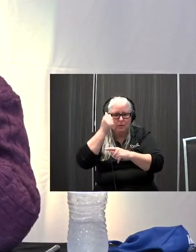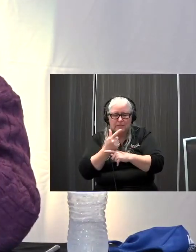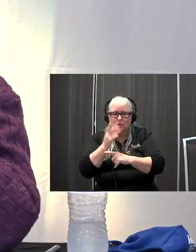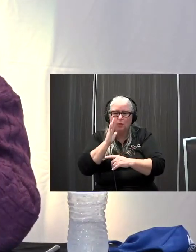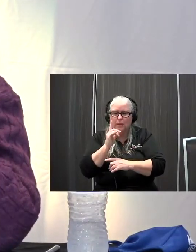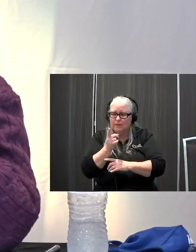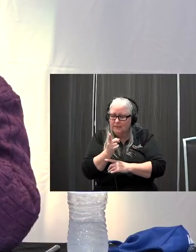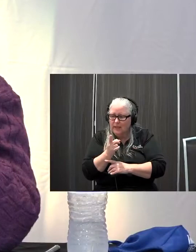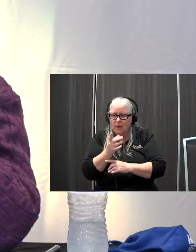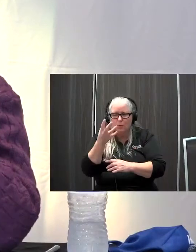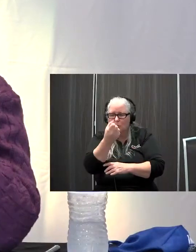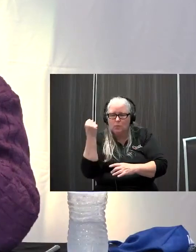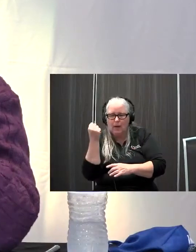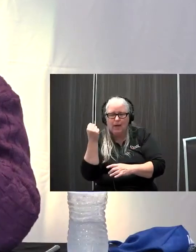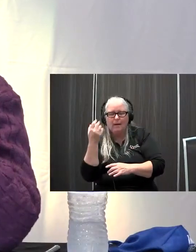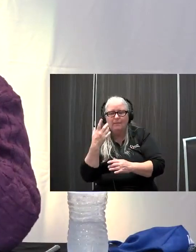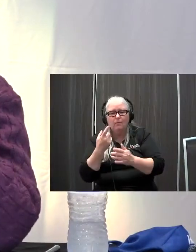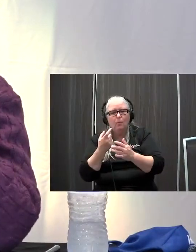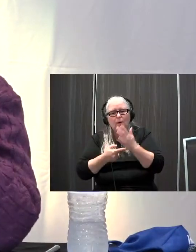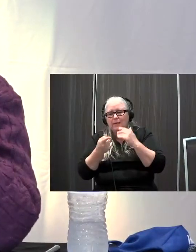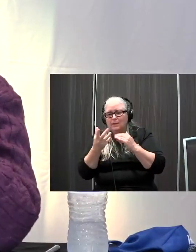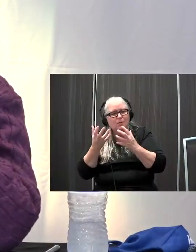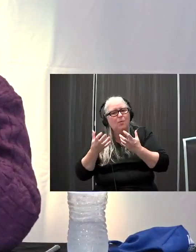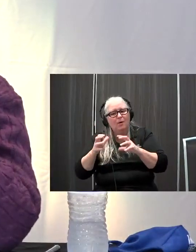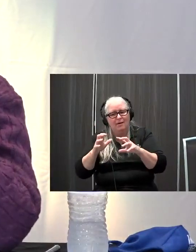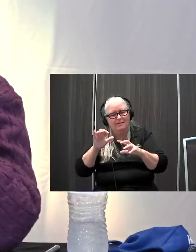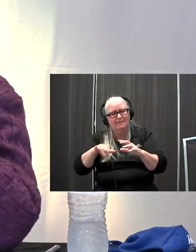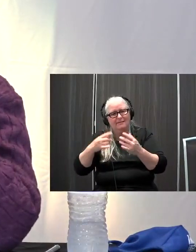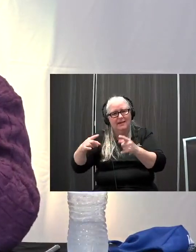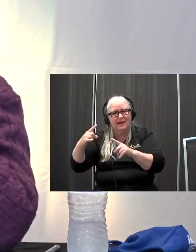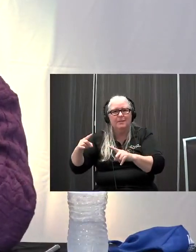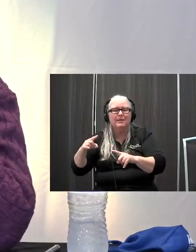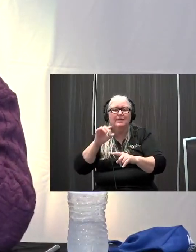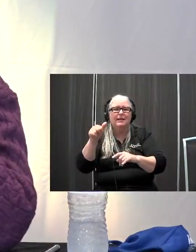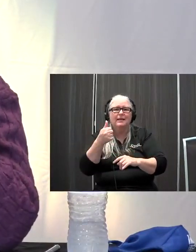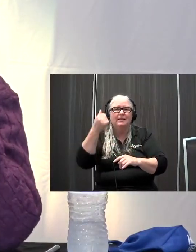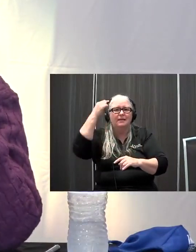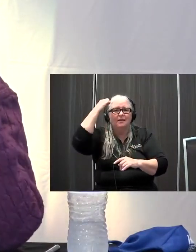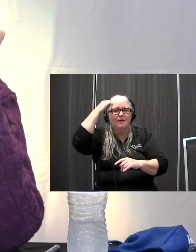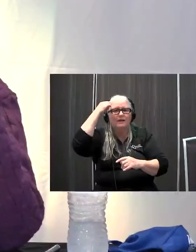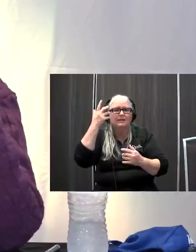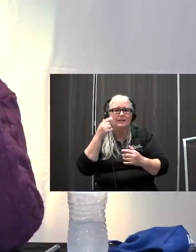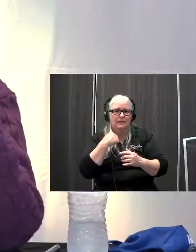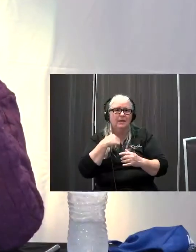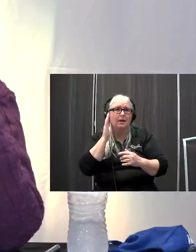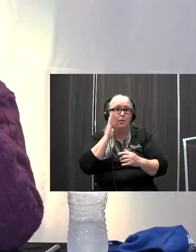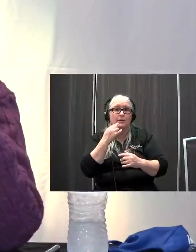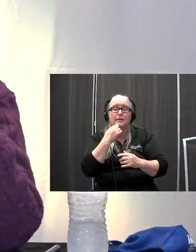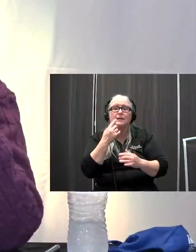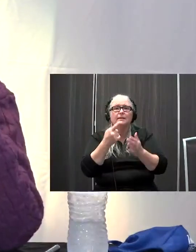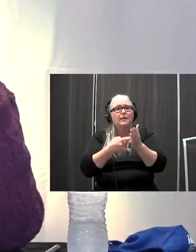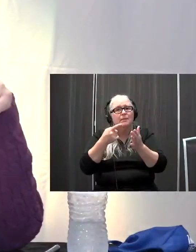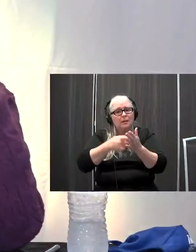stop them from what he doesn't want them to do. Any thoughts on how to, because I think, and I would actually expand that out to sometimes